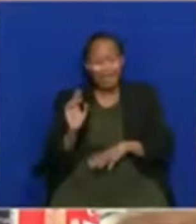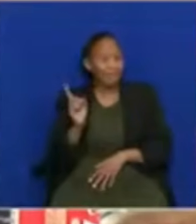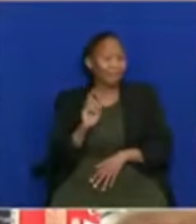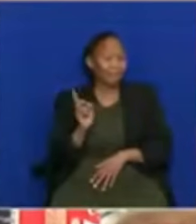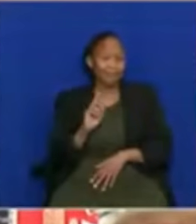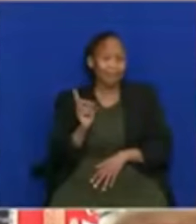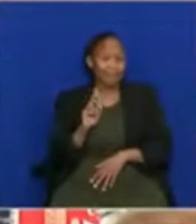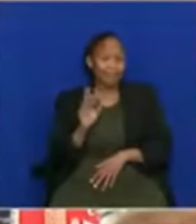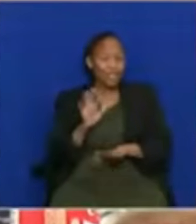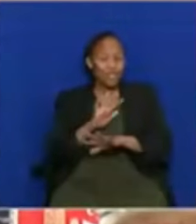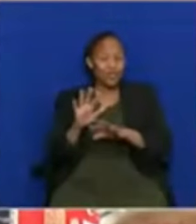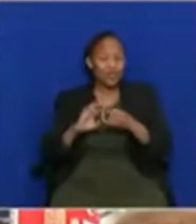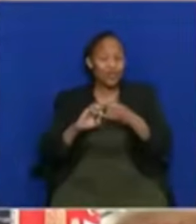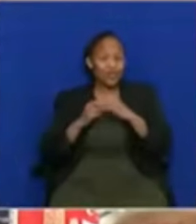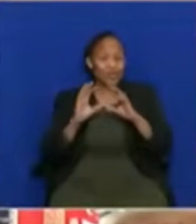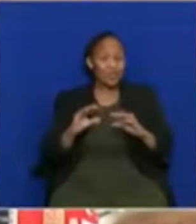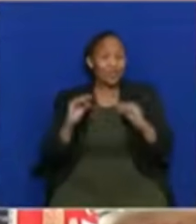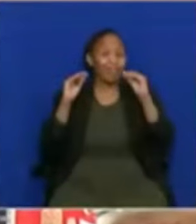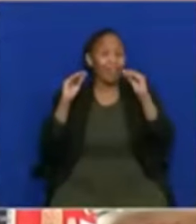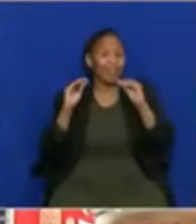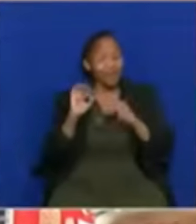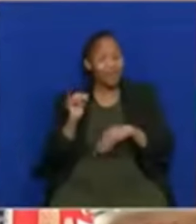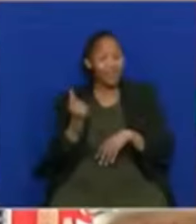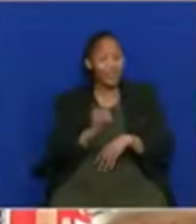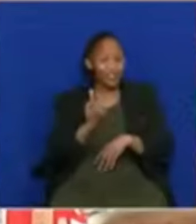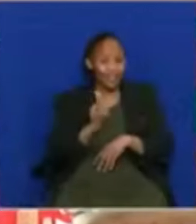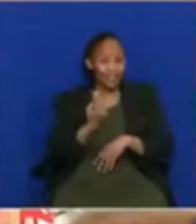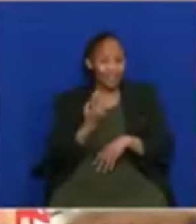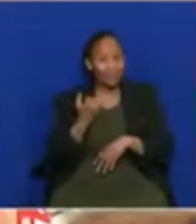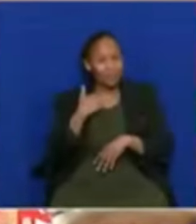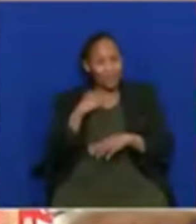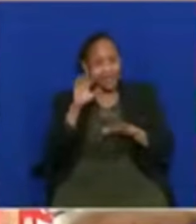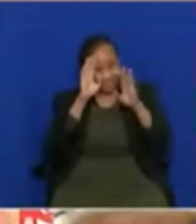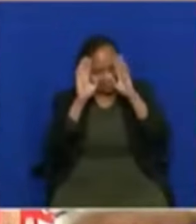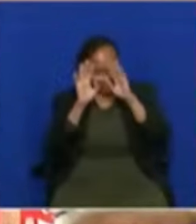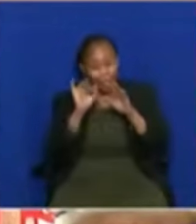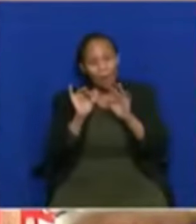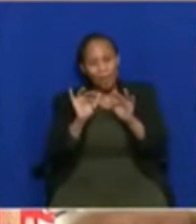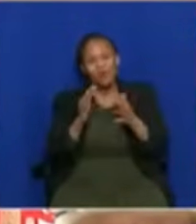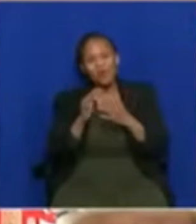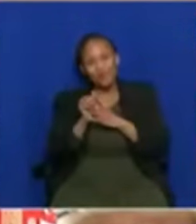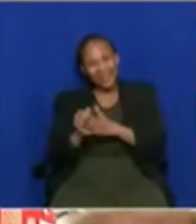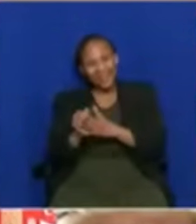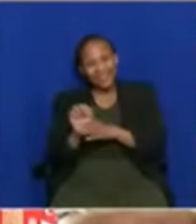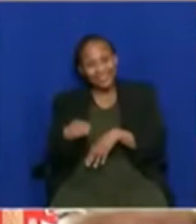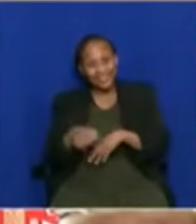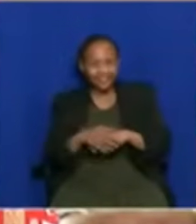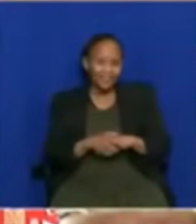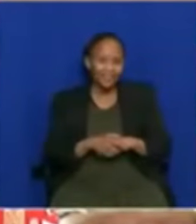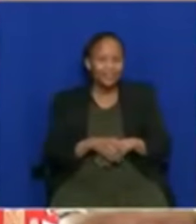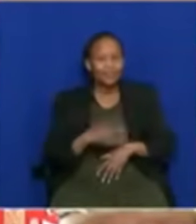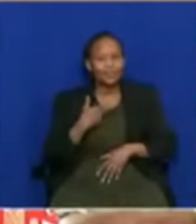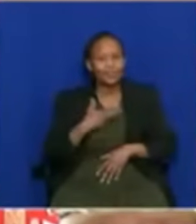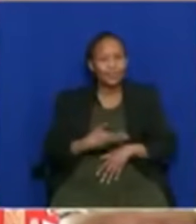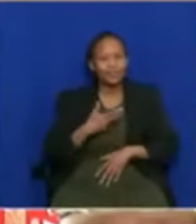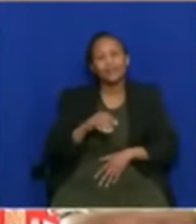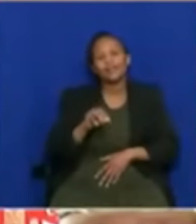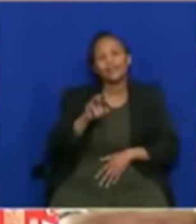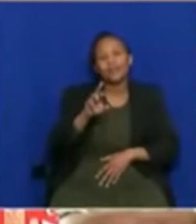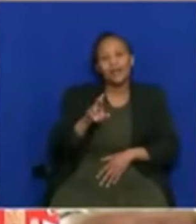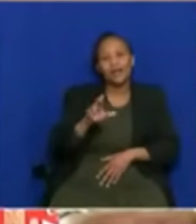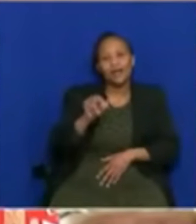never greet those who are being led. Thank you, Chair. Yes. My surname is Ramatsekisa. Yes.